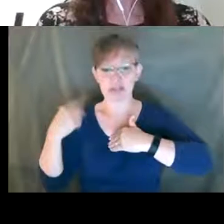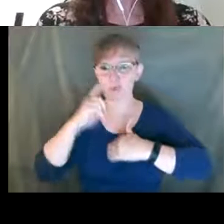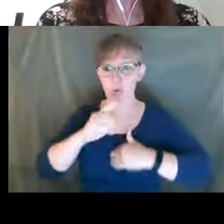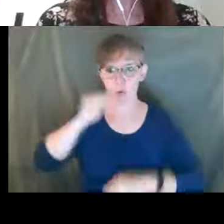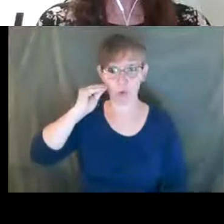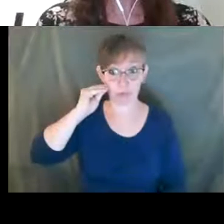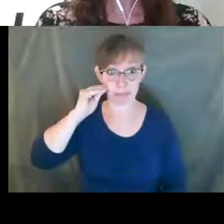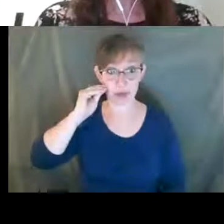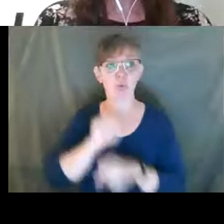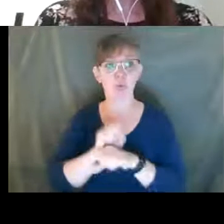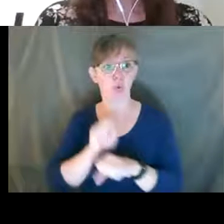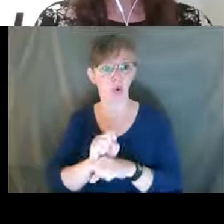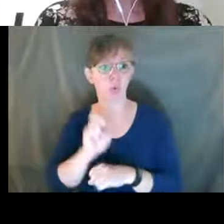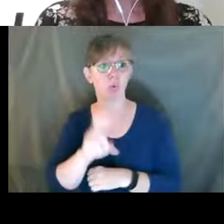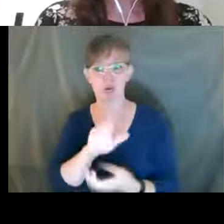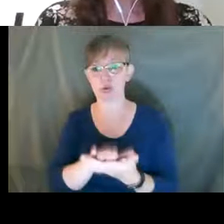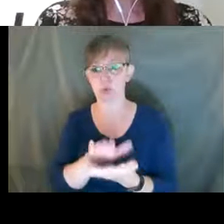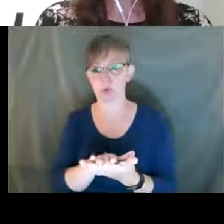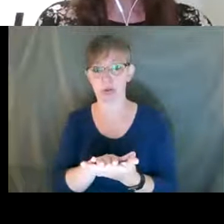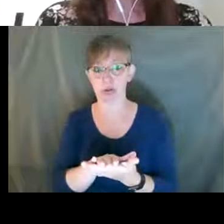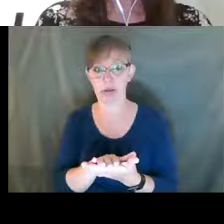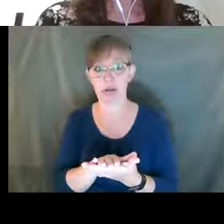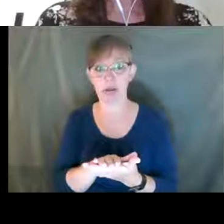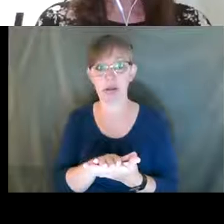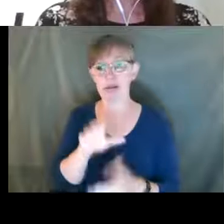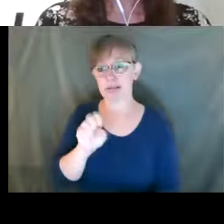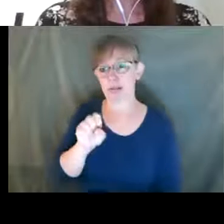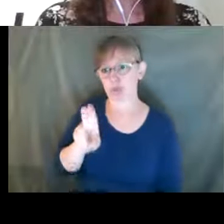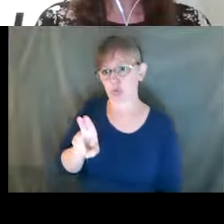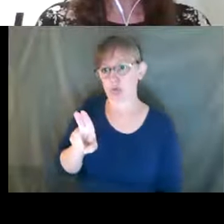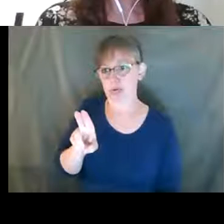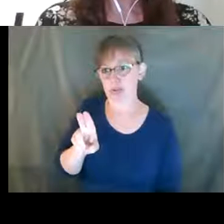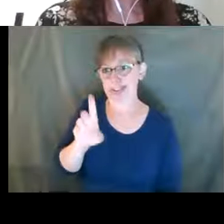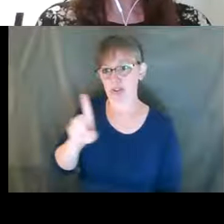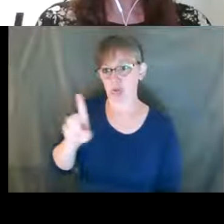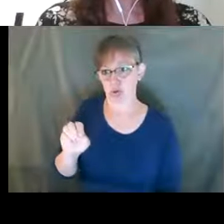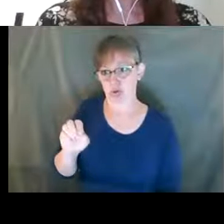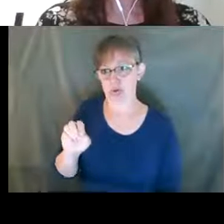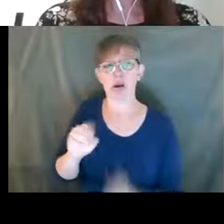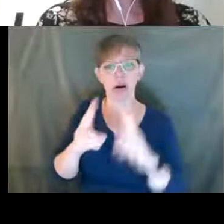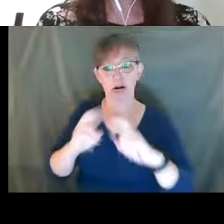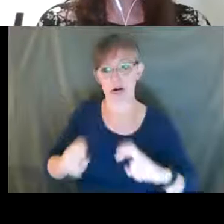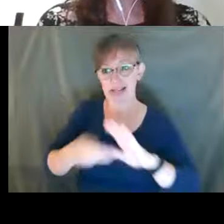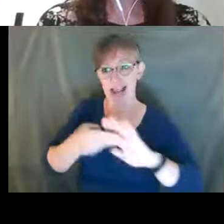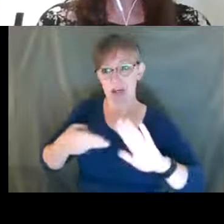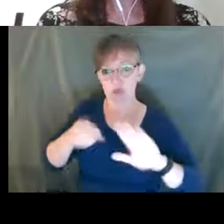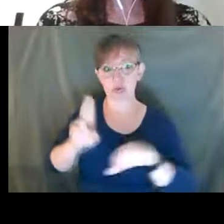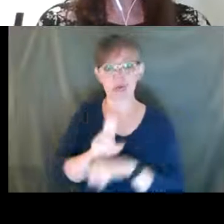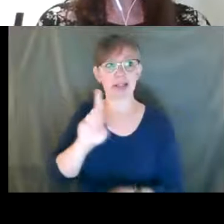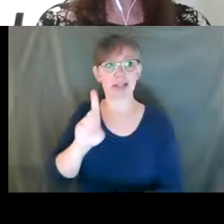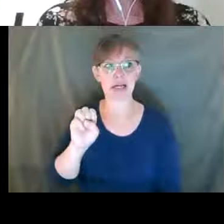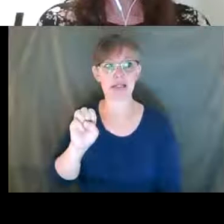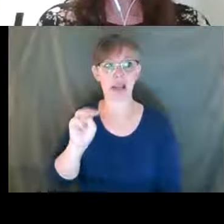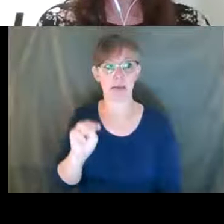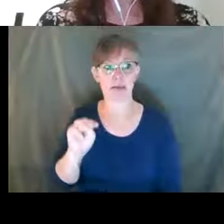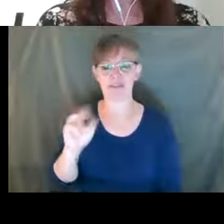school. Substance use disorders are diagnosed using the DSM-5, which is the